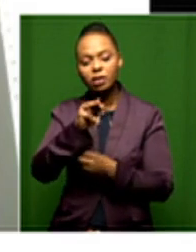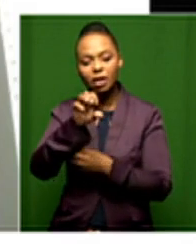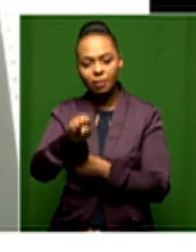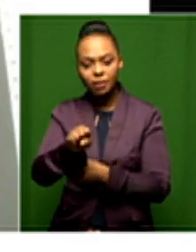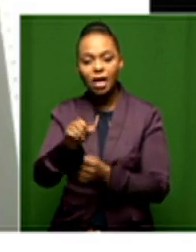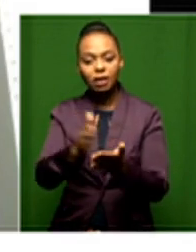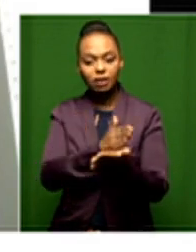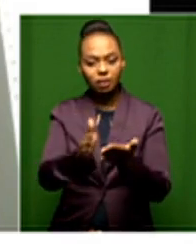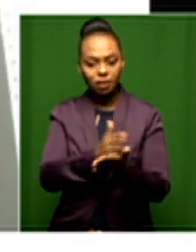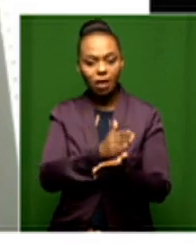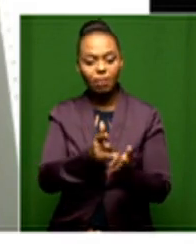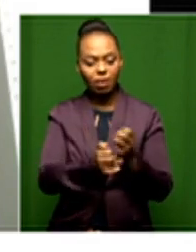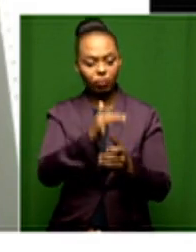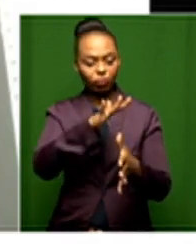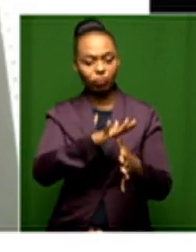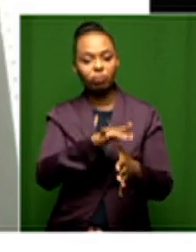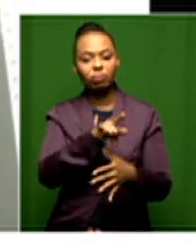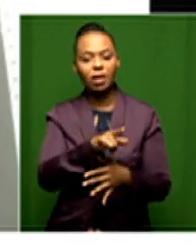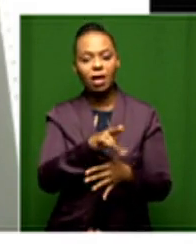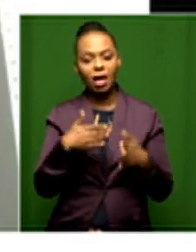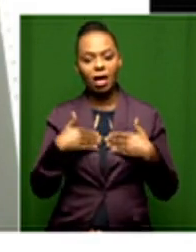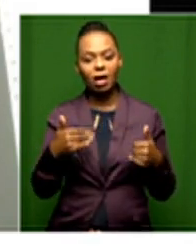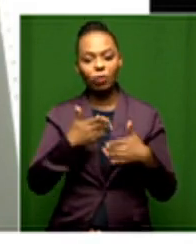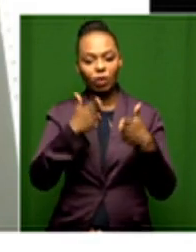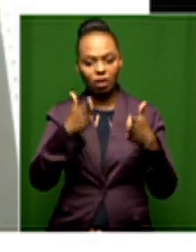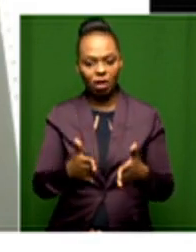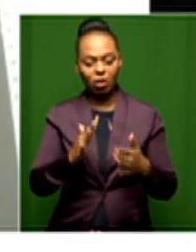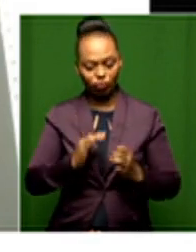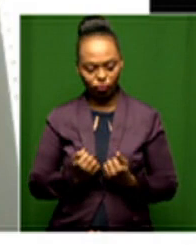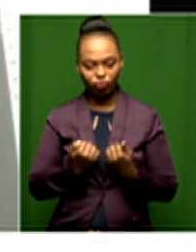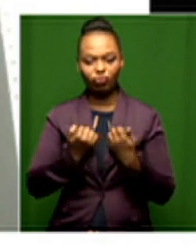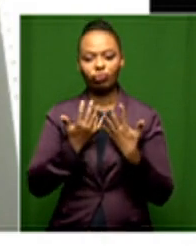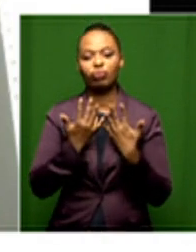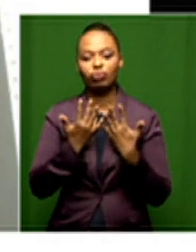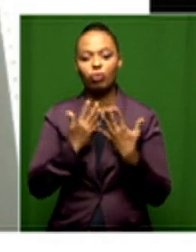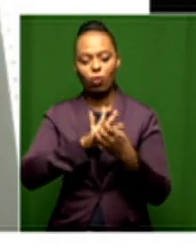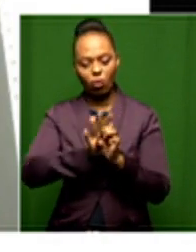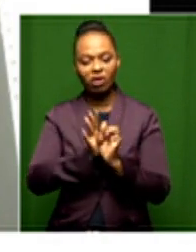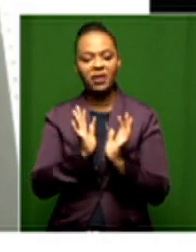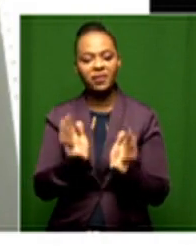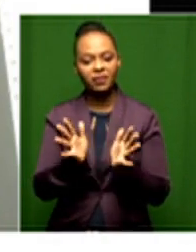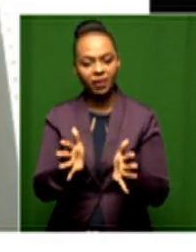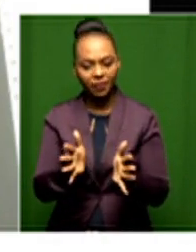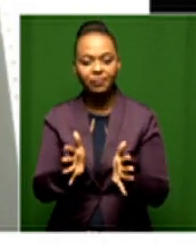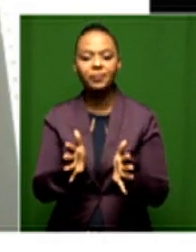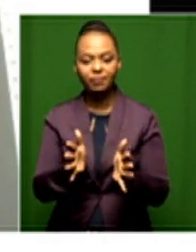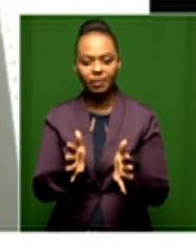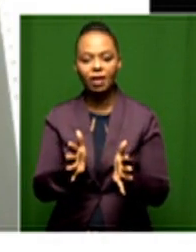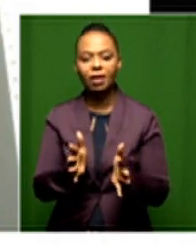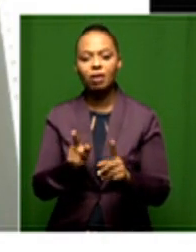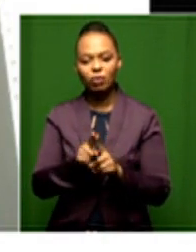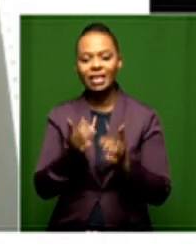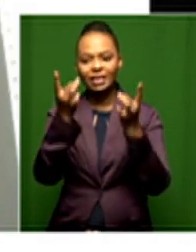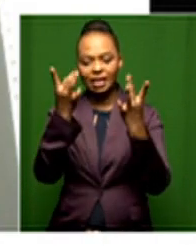workers have been infected, and we follow the statistics based on the claims information that we have.